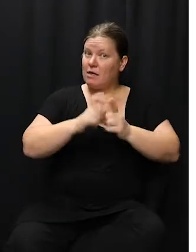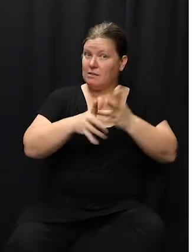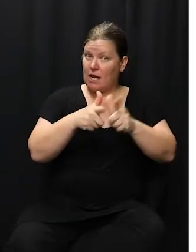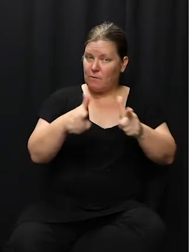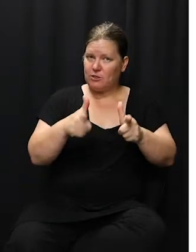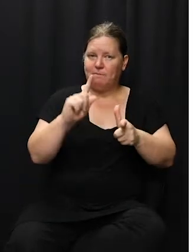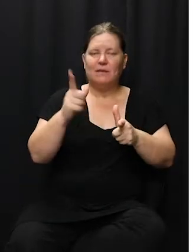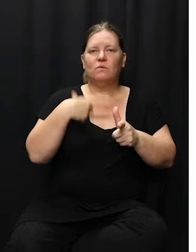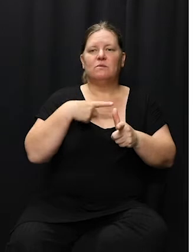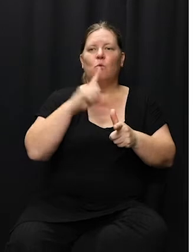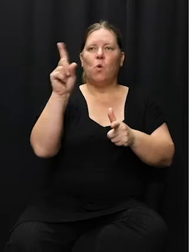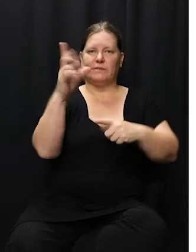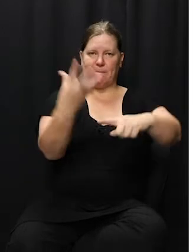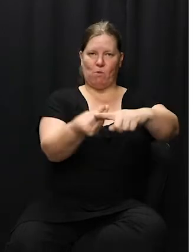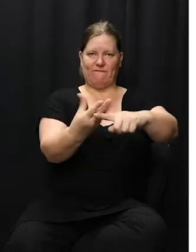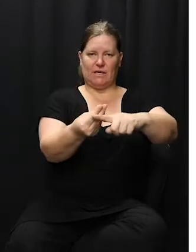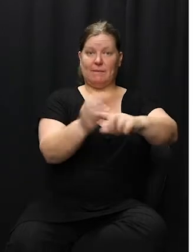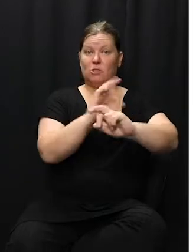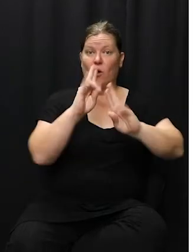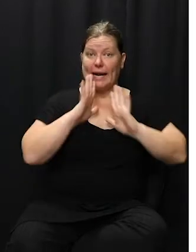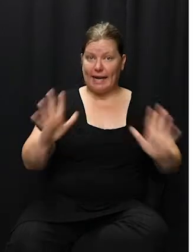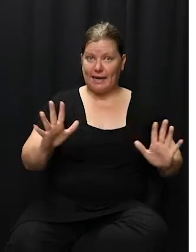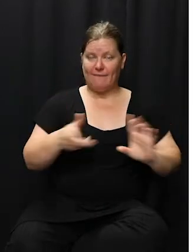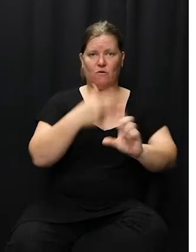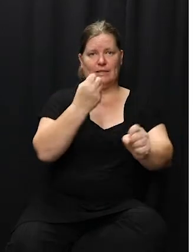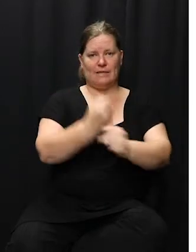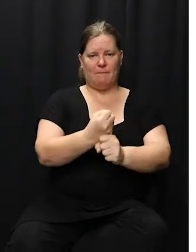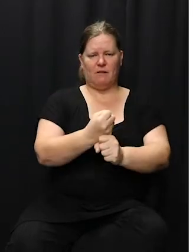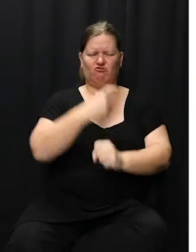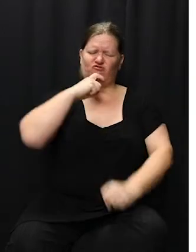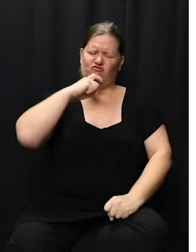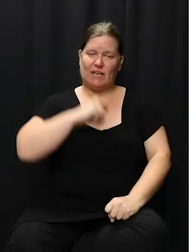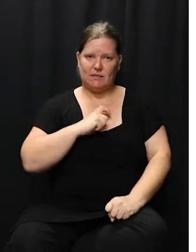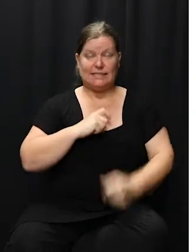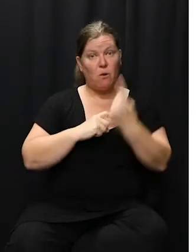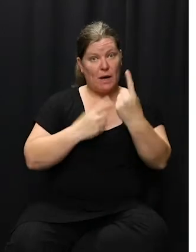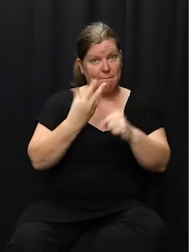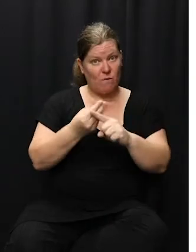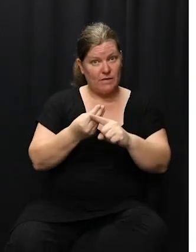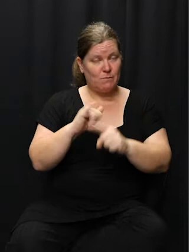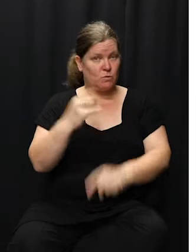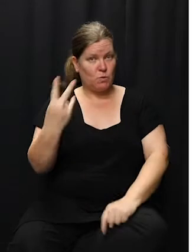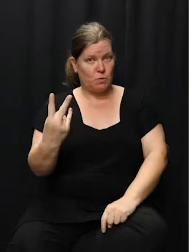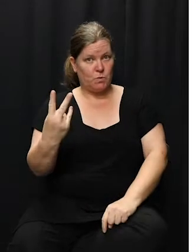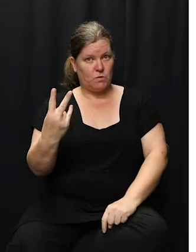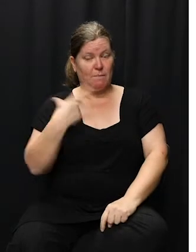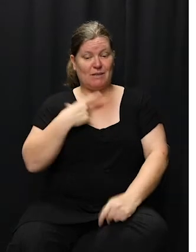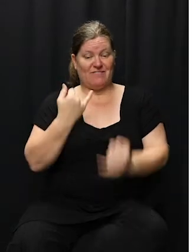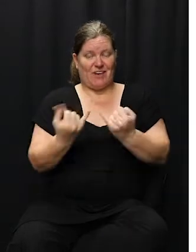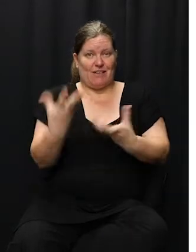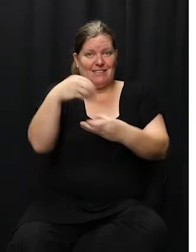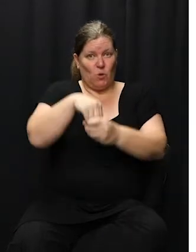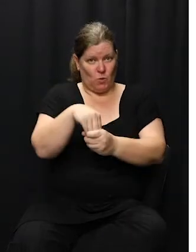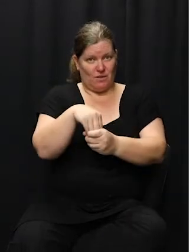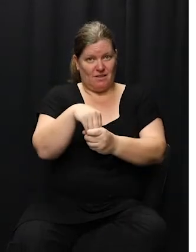MLU is very hard in sign language because what is a morpheme is not clear. For example, if I did really read like this, is